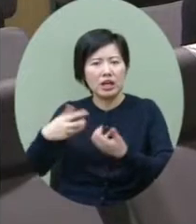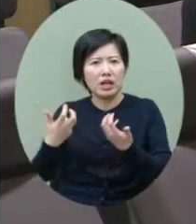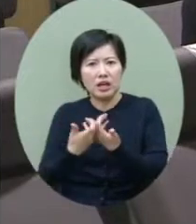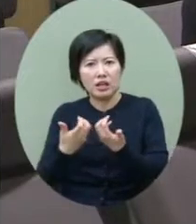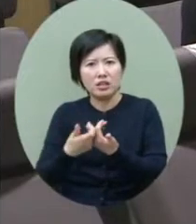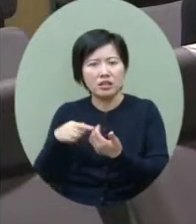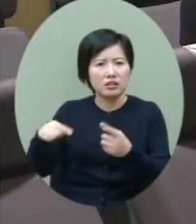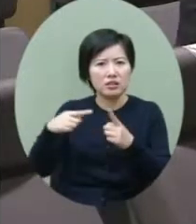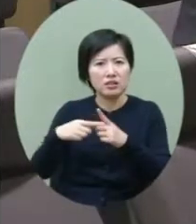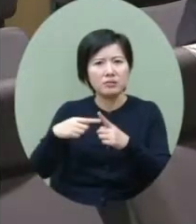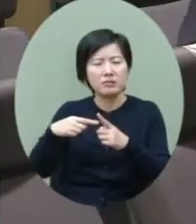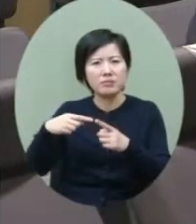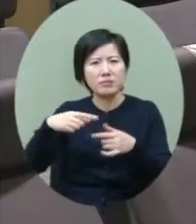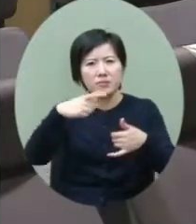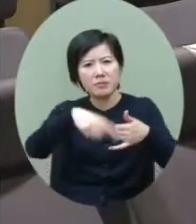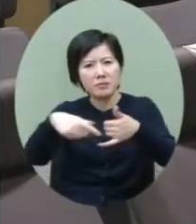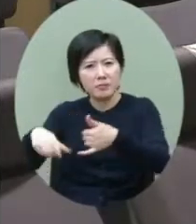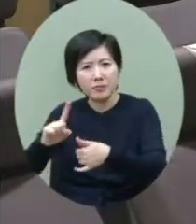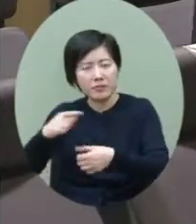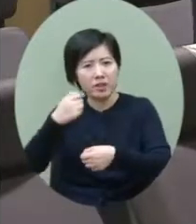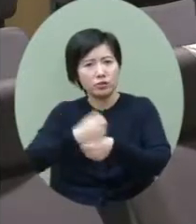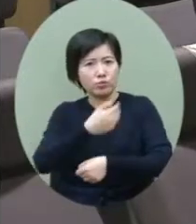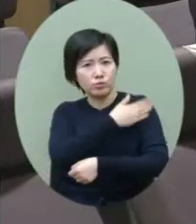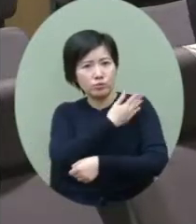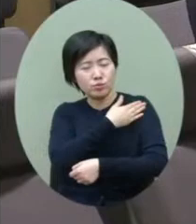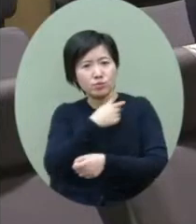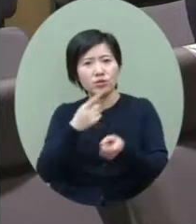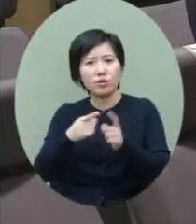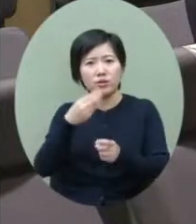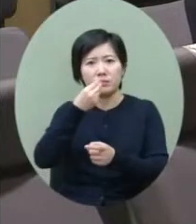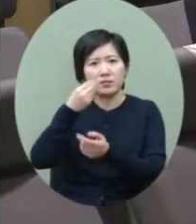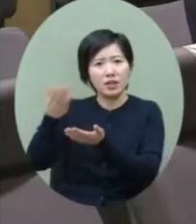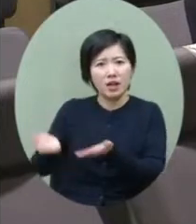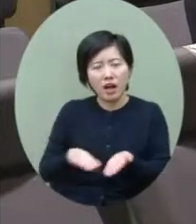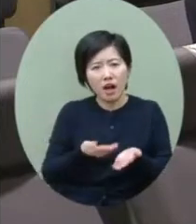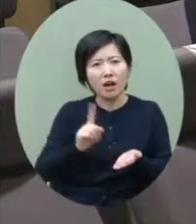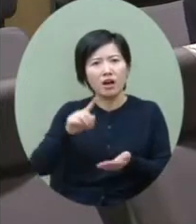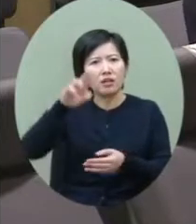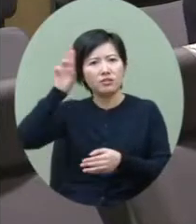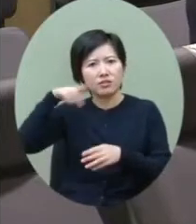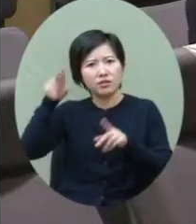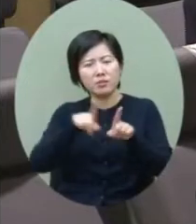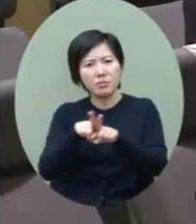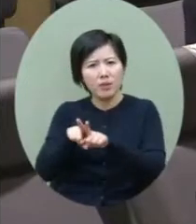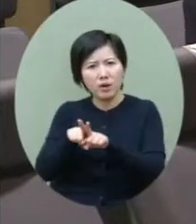a cluster. So for the new cases, were they actually